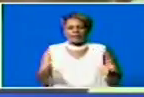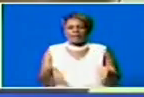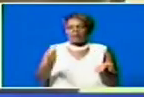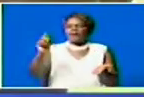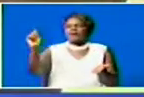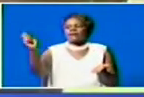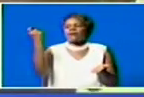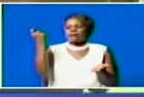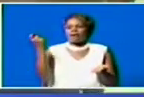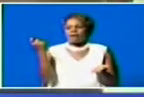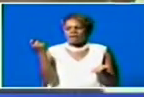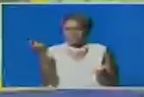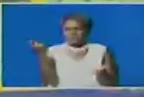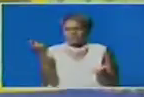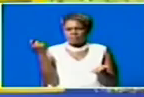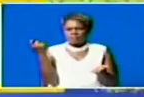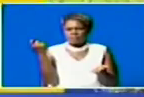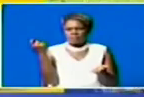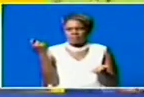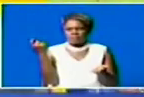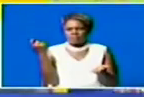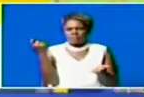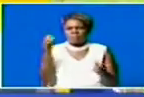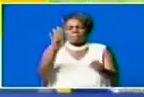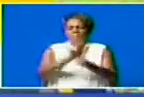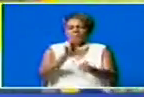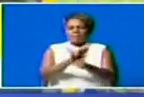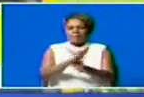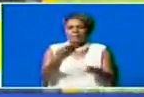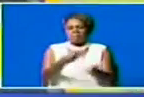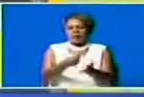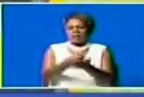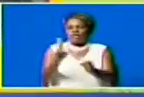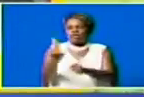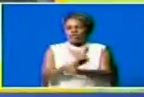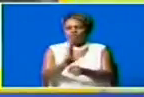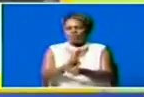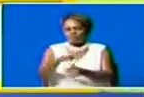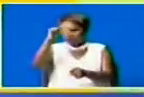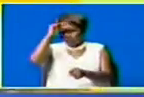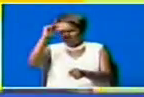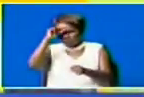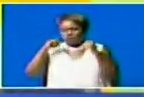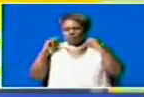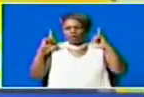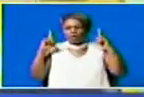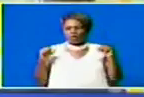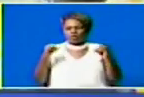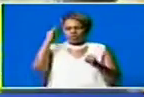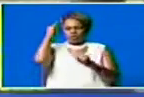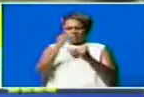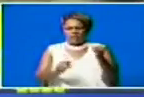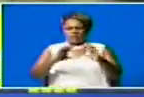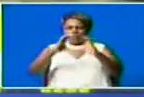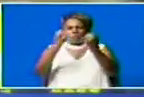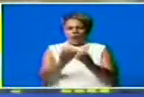one that was in Kasarani. Billions of shillings are spent by the Kenyan government to host the last ever